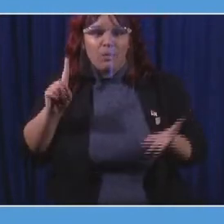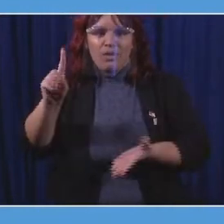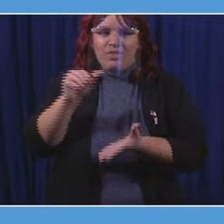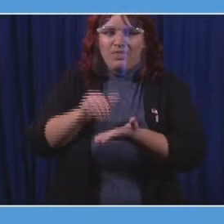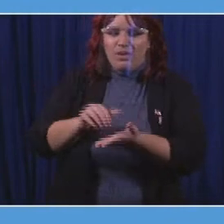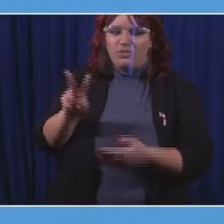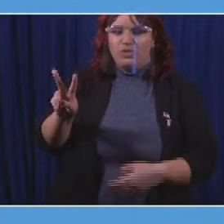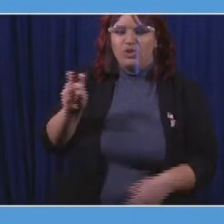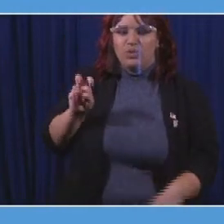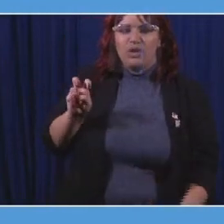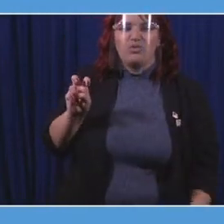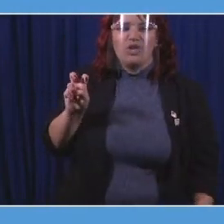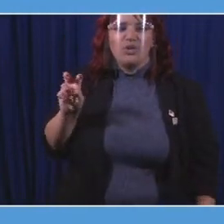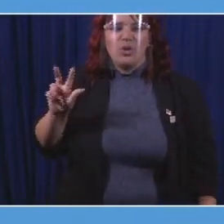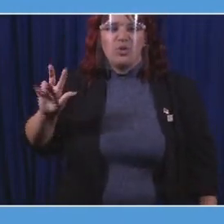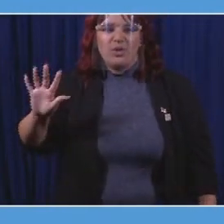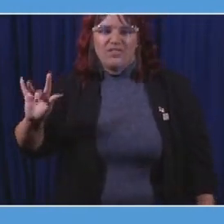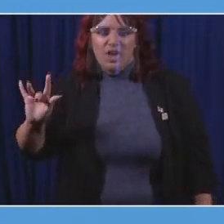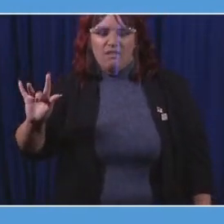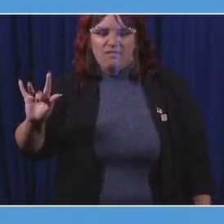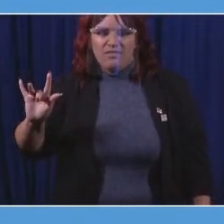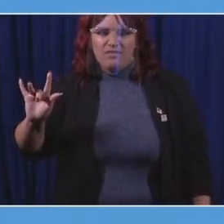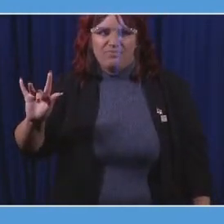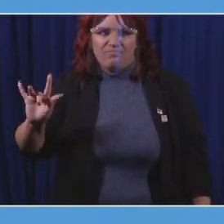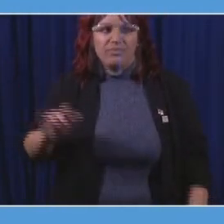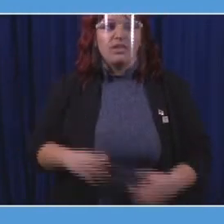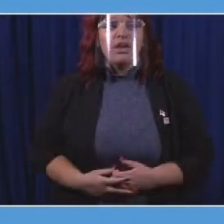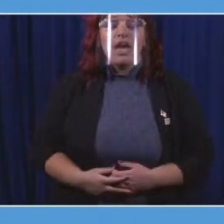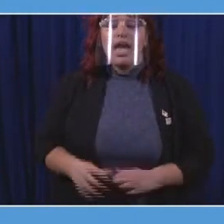We're up to 827 patients